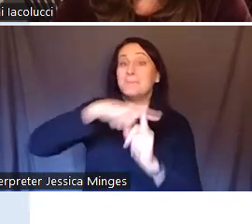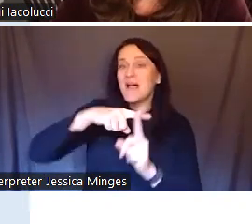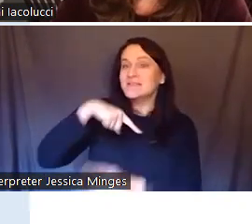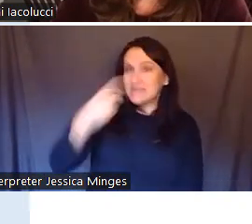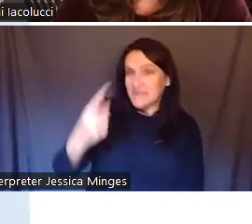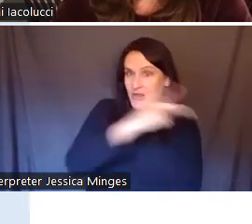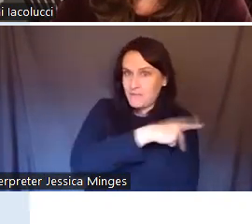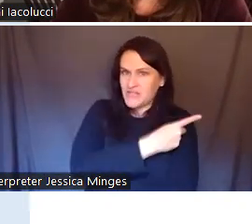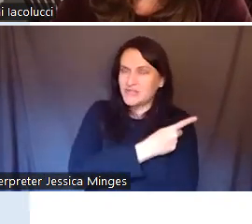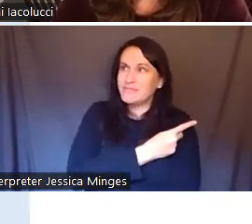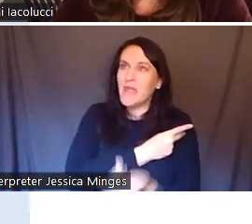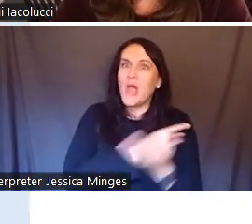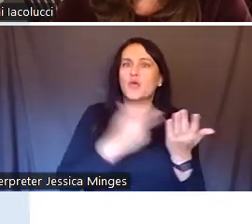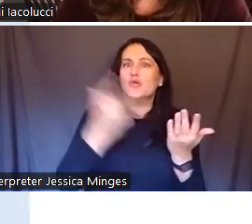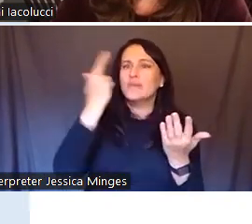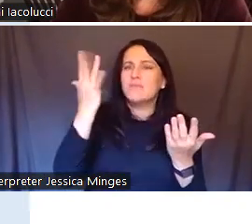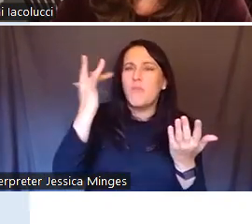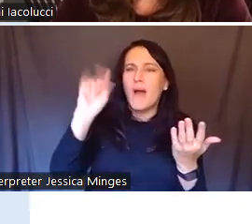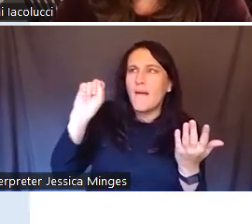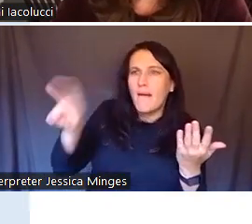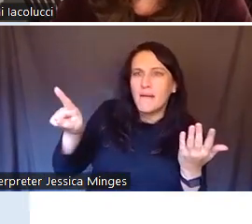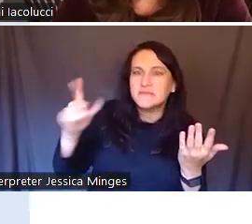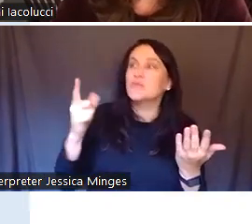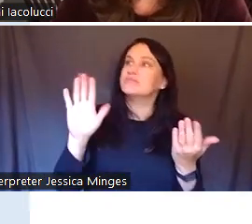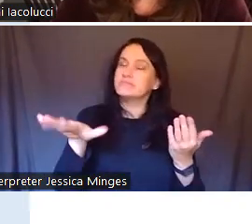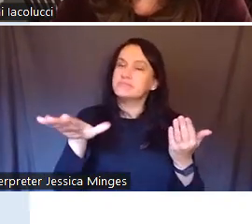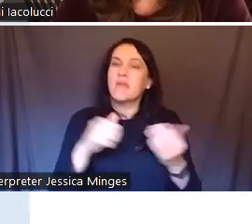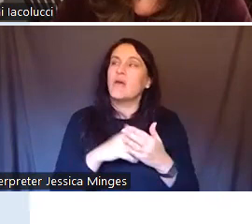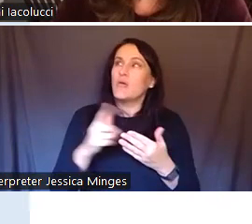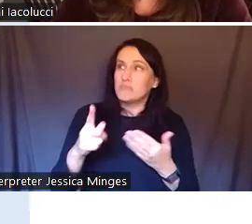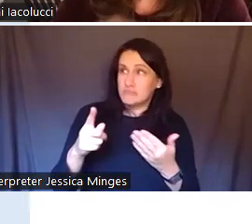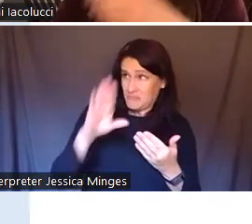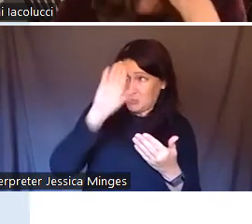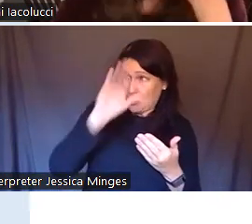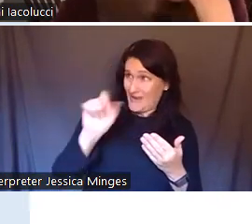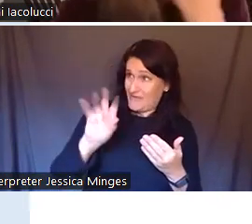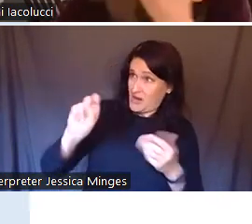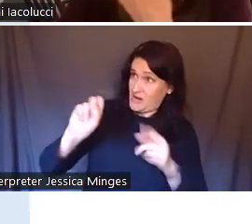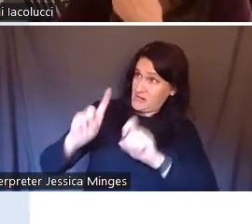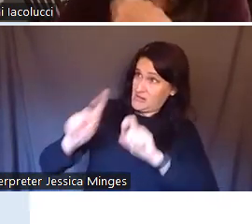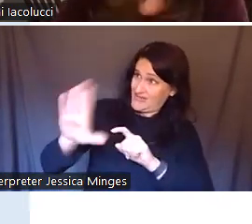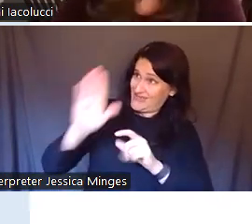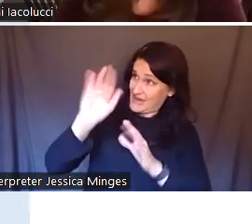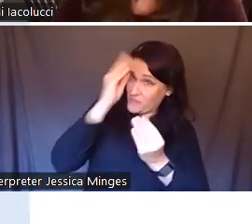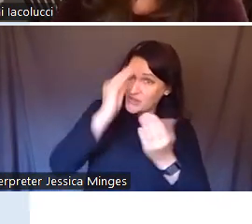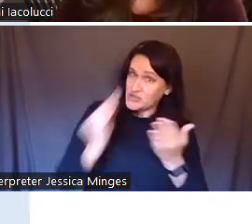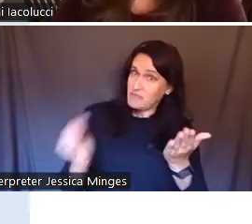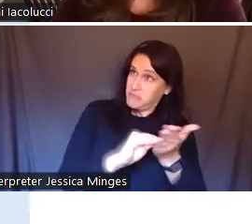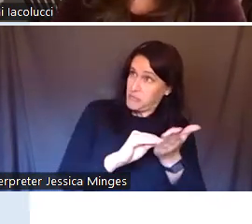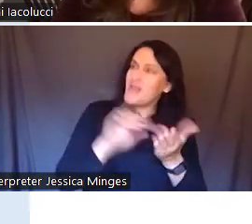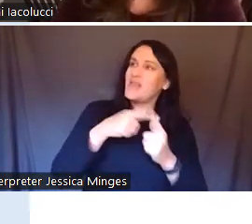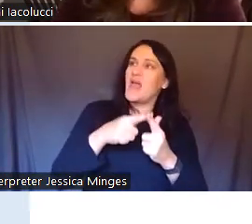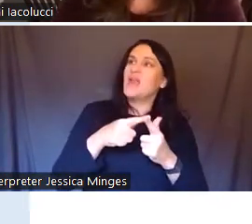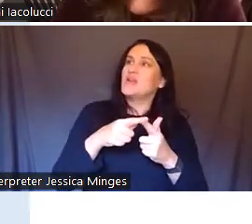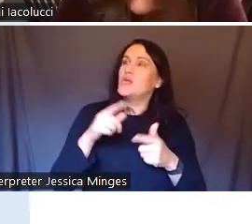you're asking. You can share with the patient that in getting this information, you'll improve the quality of